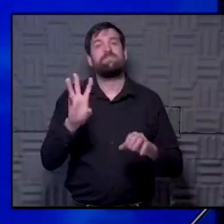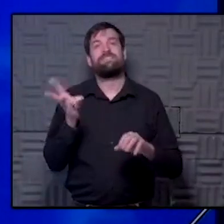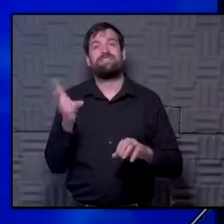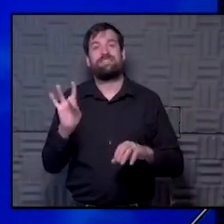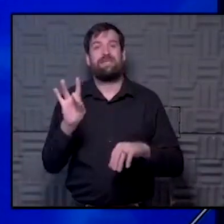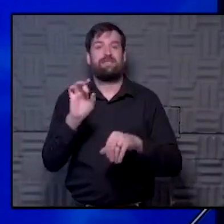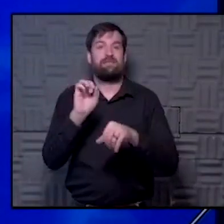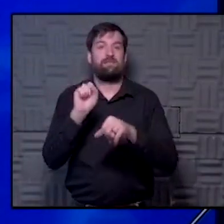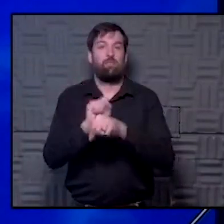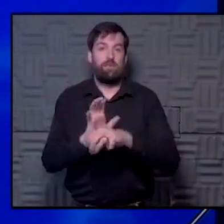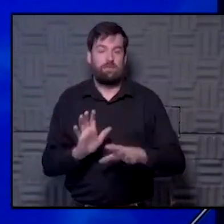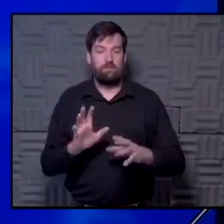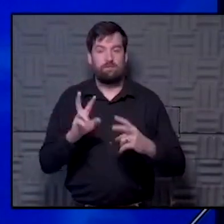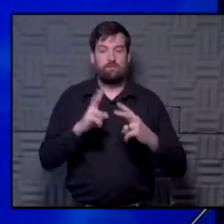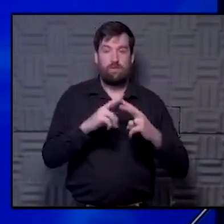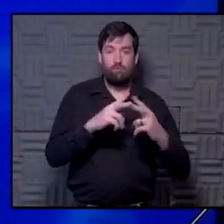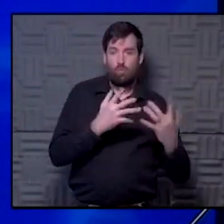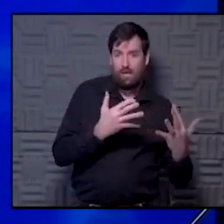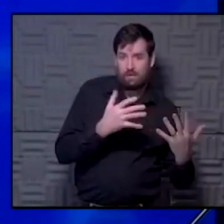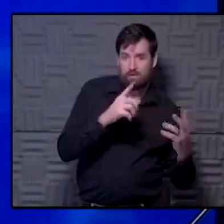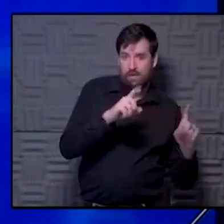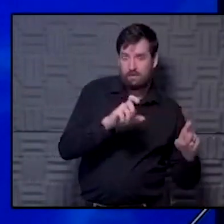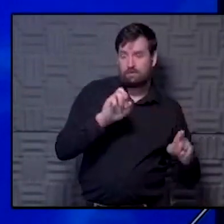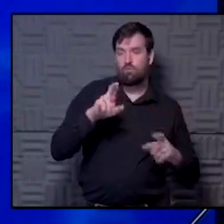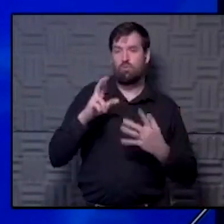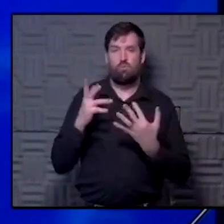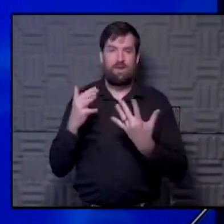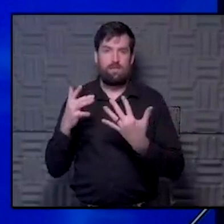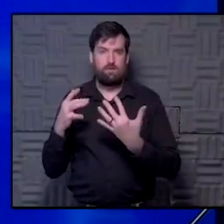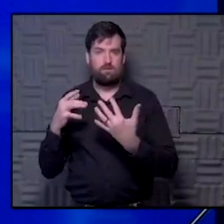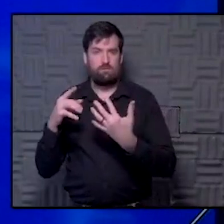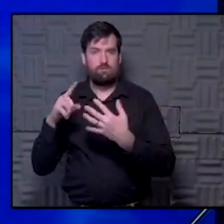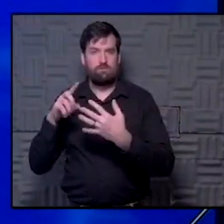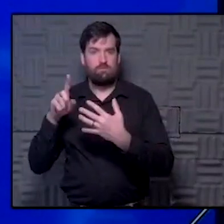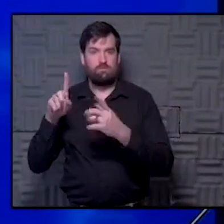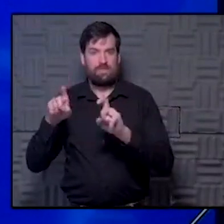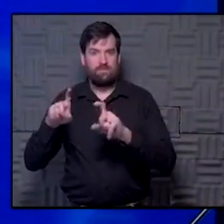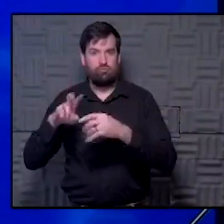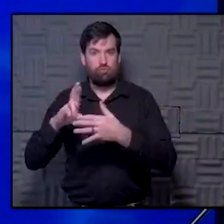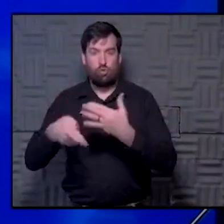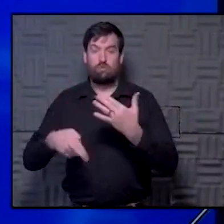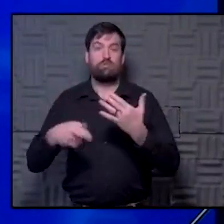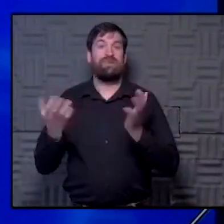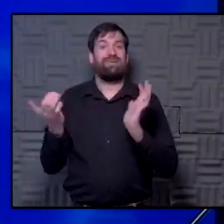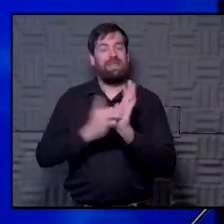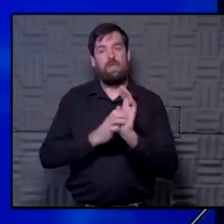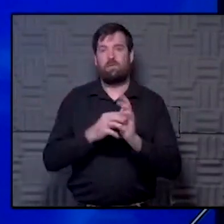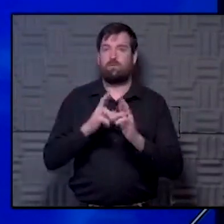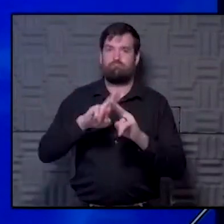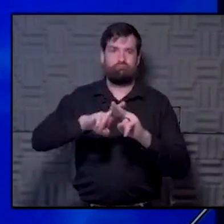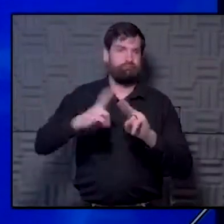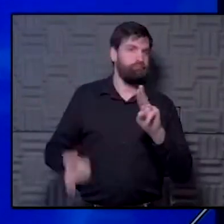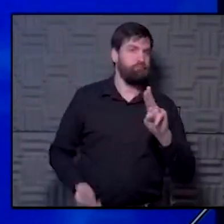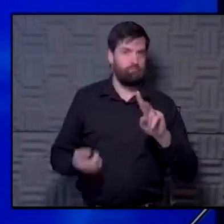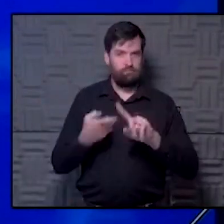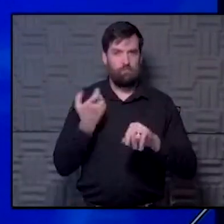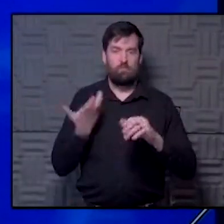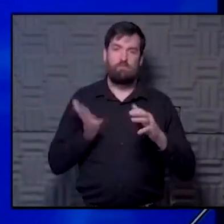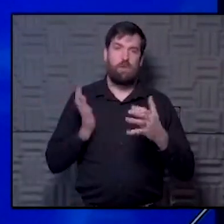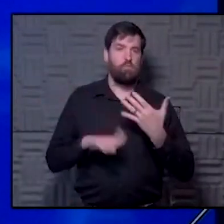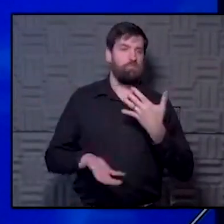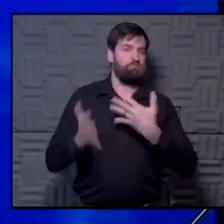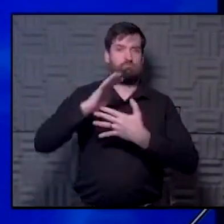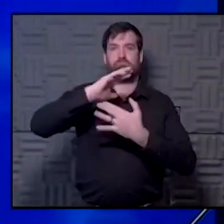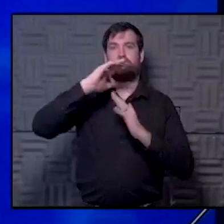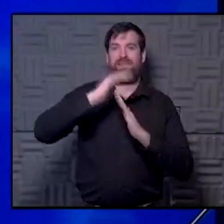employees out either awaiting testing or awaiting test results yesterday, which is a significant decrease from our peak. So I'm